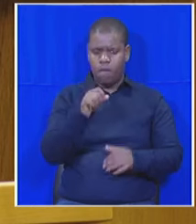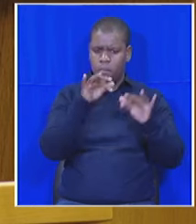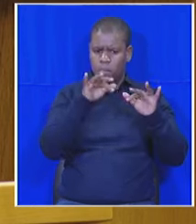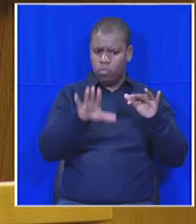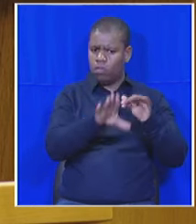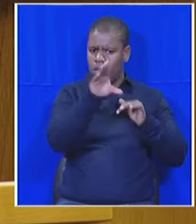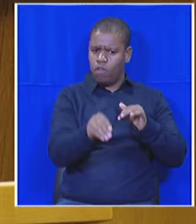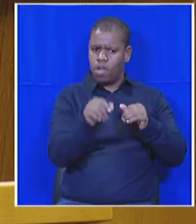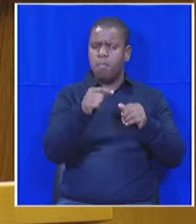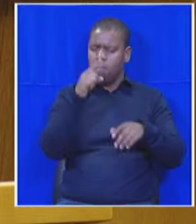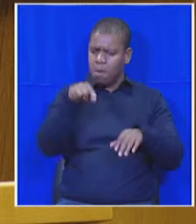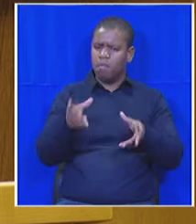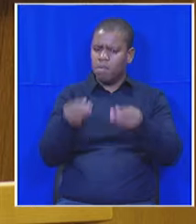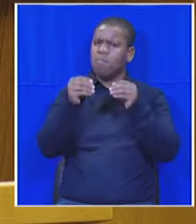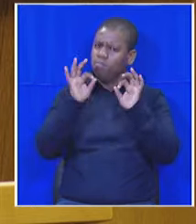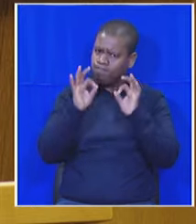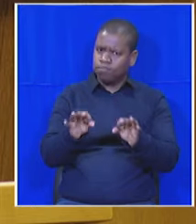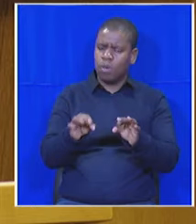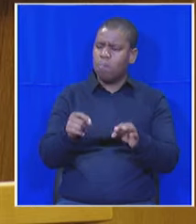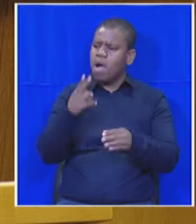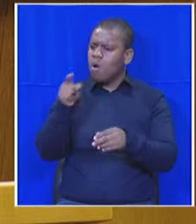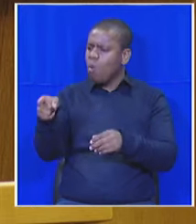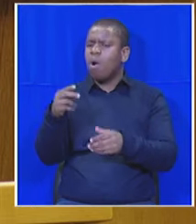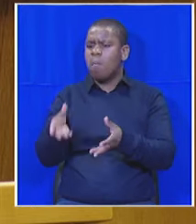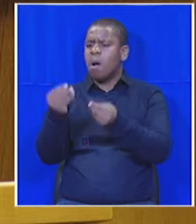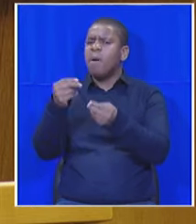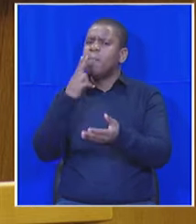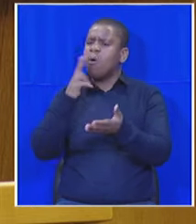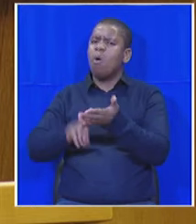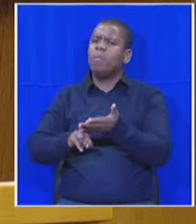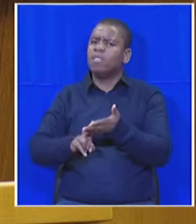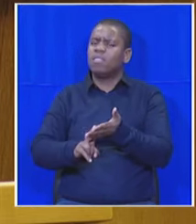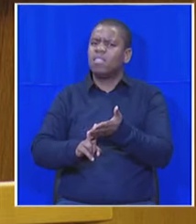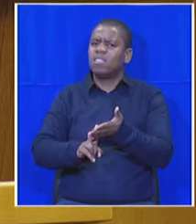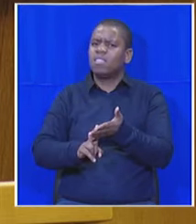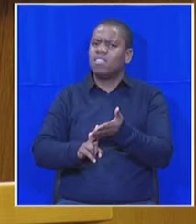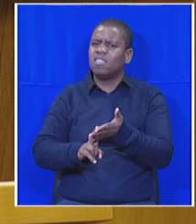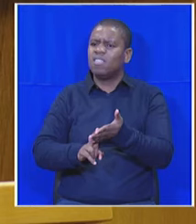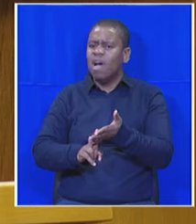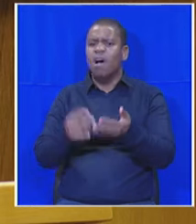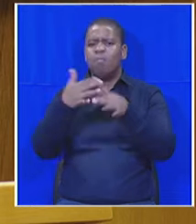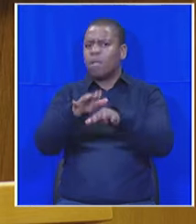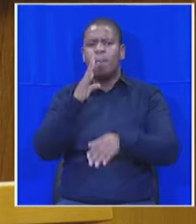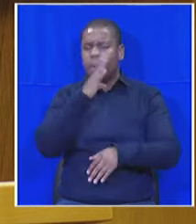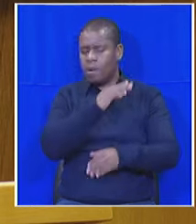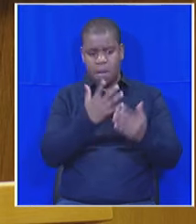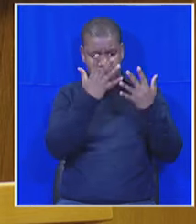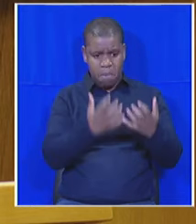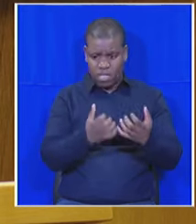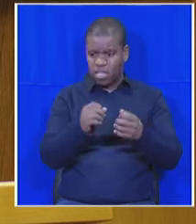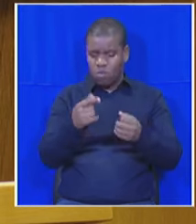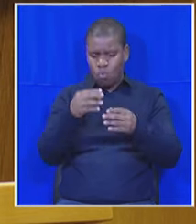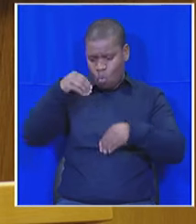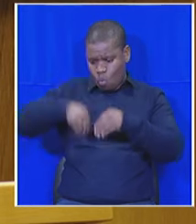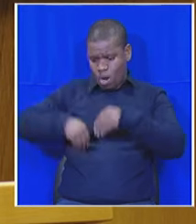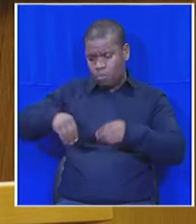South Africa deserve more than just empty promises from the minister. We object because this budget does not address the corruption in